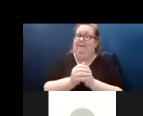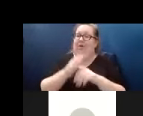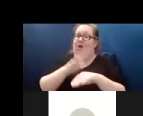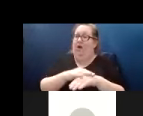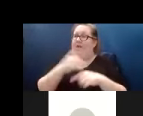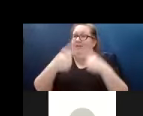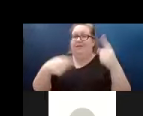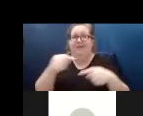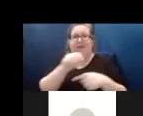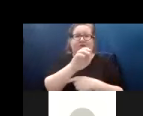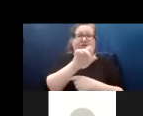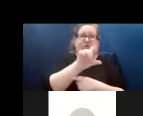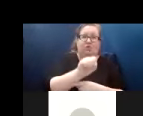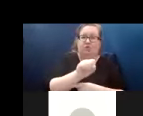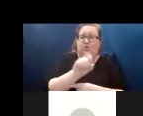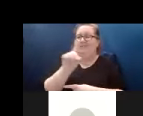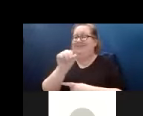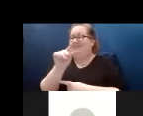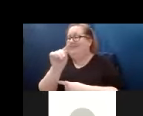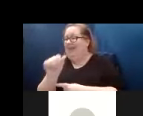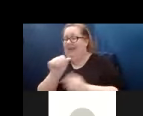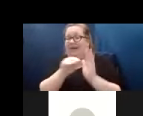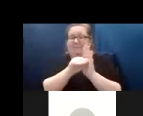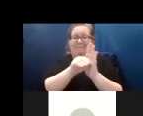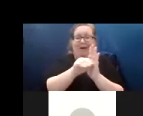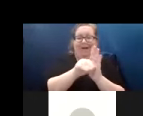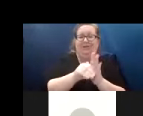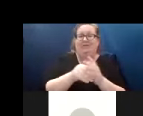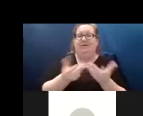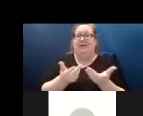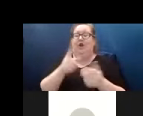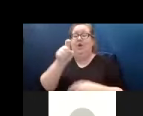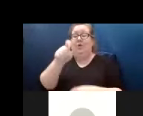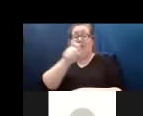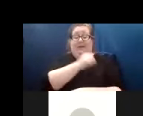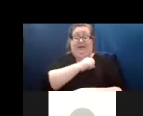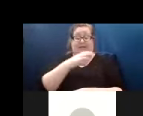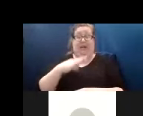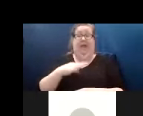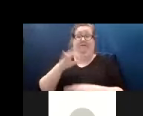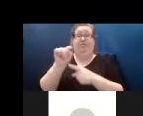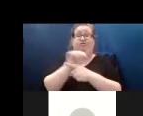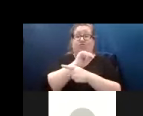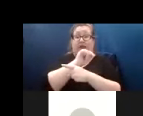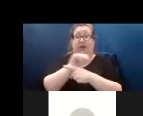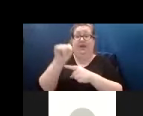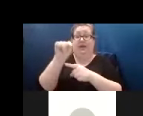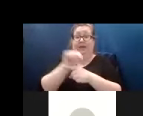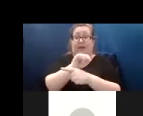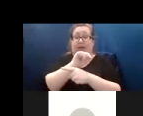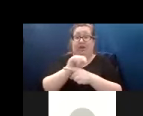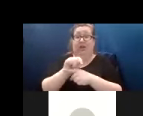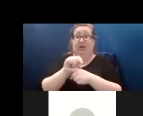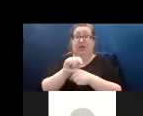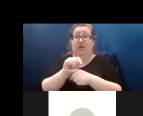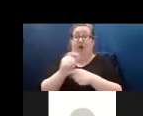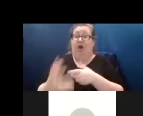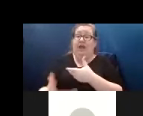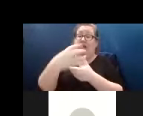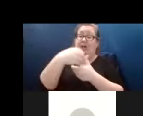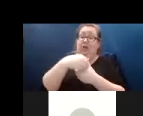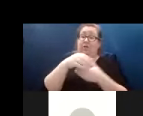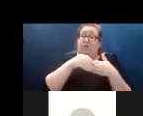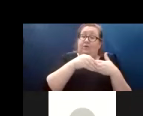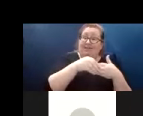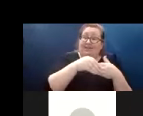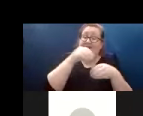and models that they have too. We need staff training on incorporating resilience into planning and policy